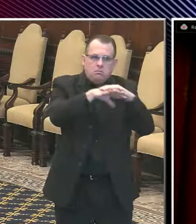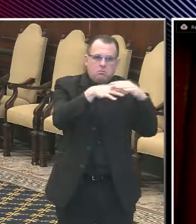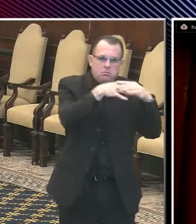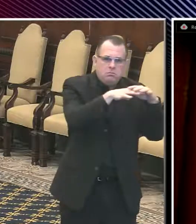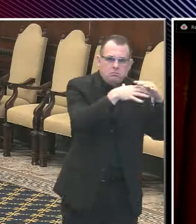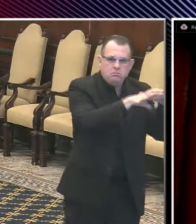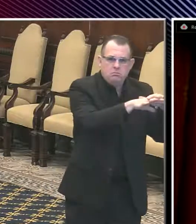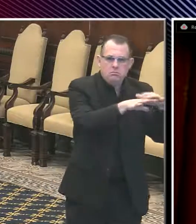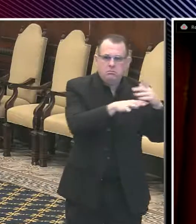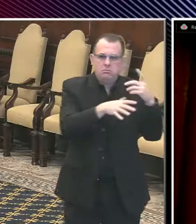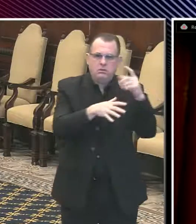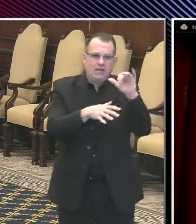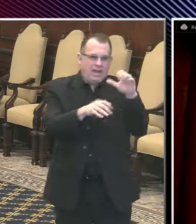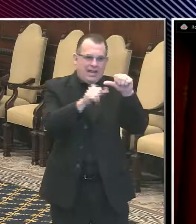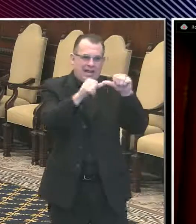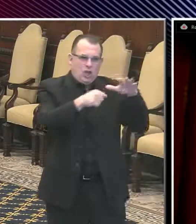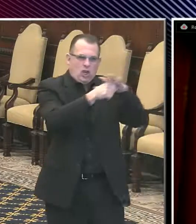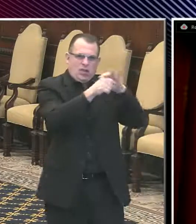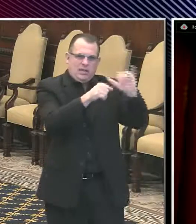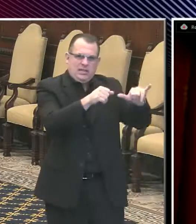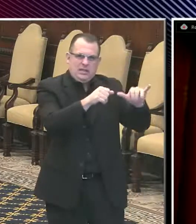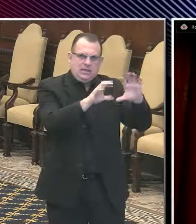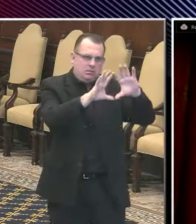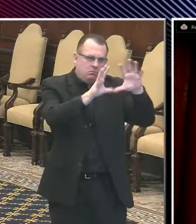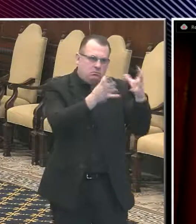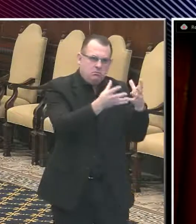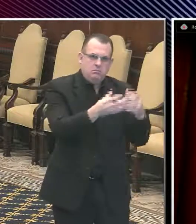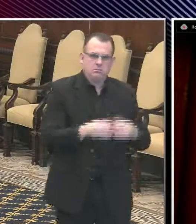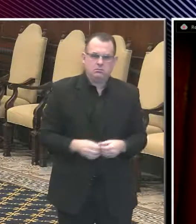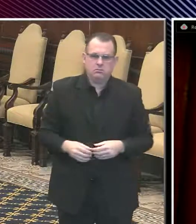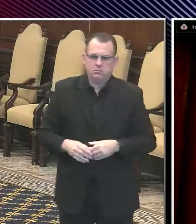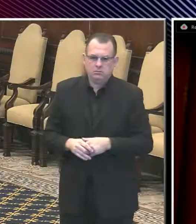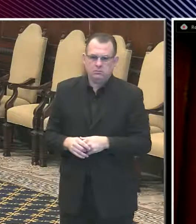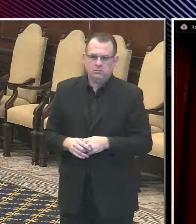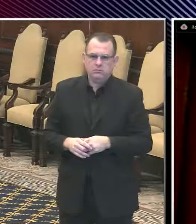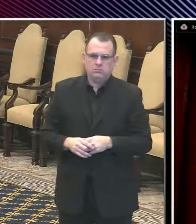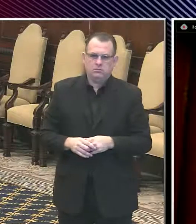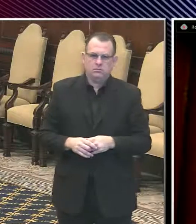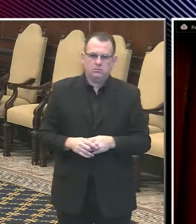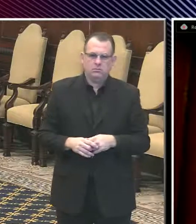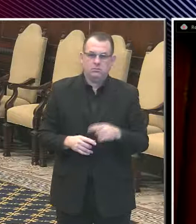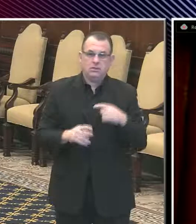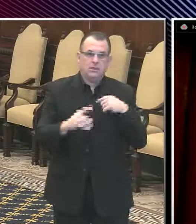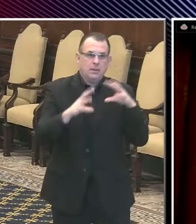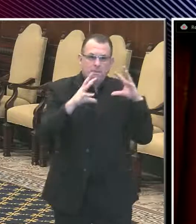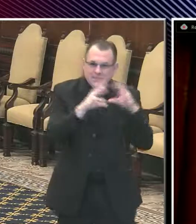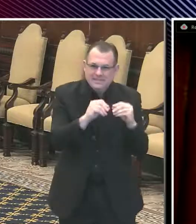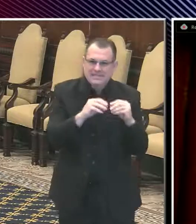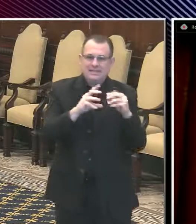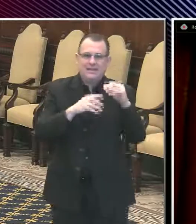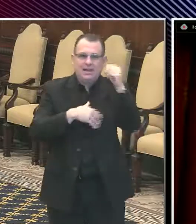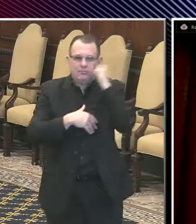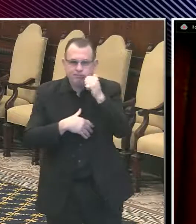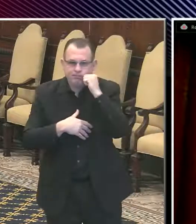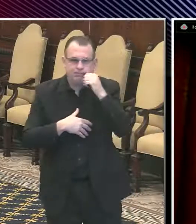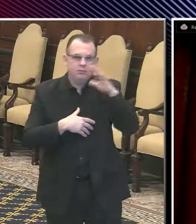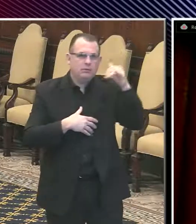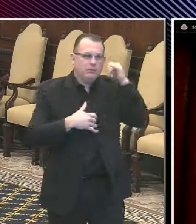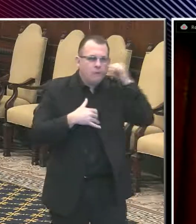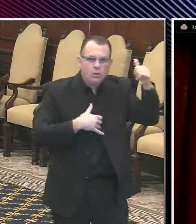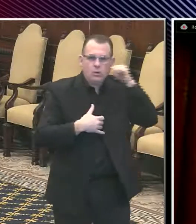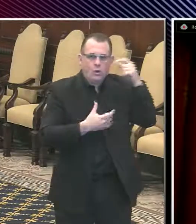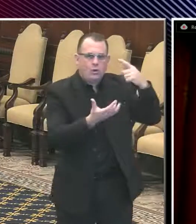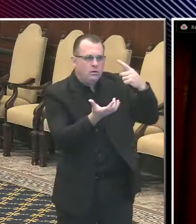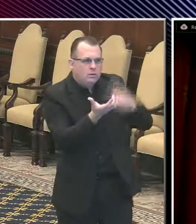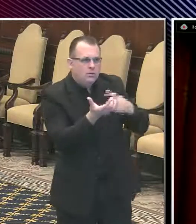And we've been working together Chief of Staff's been meeting with the county commissioners every day by phone to discuss many